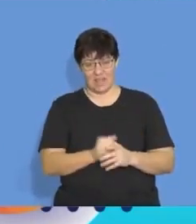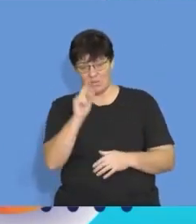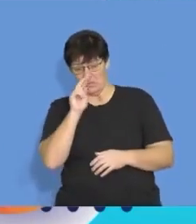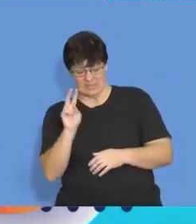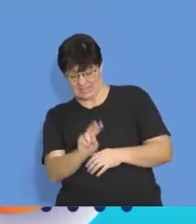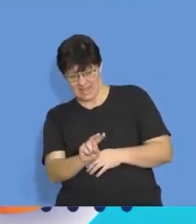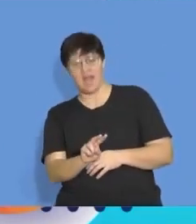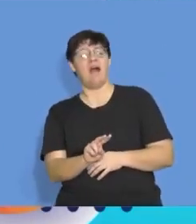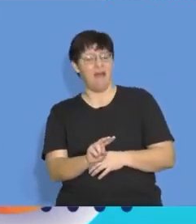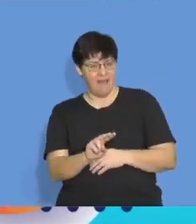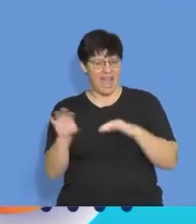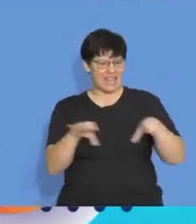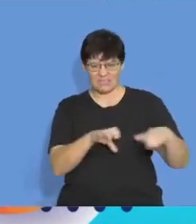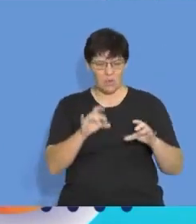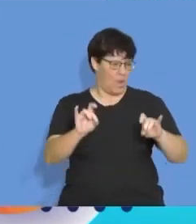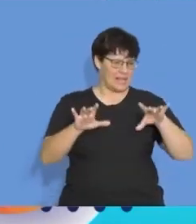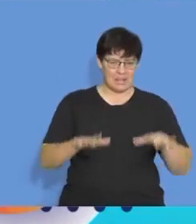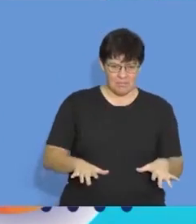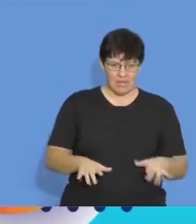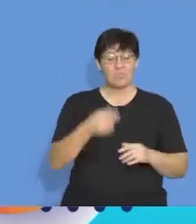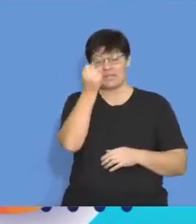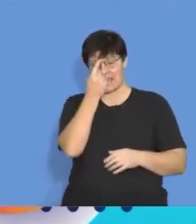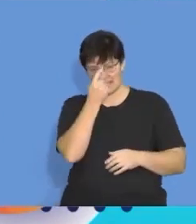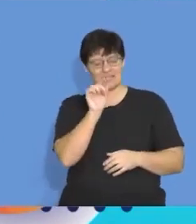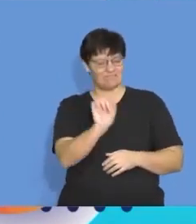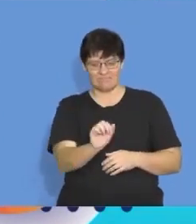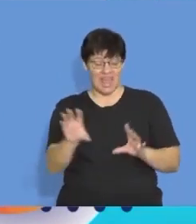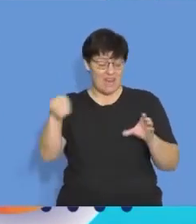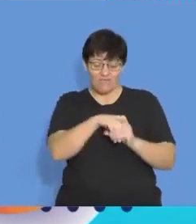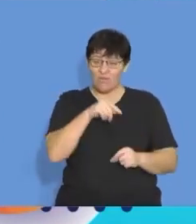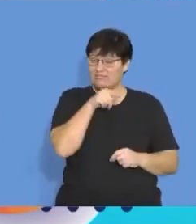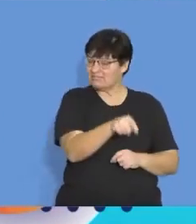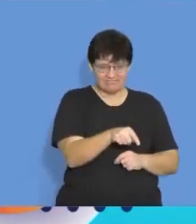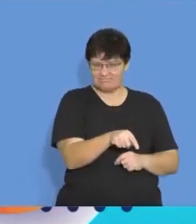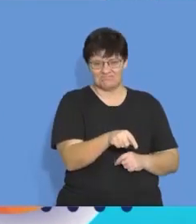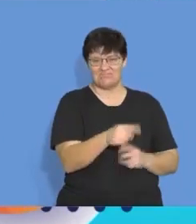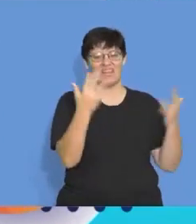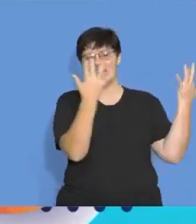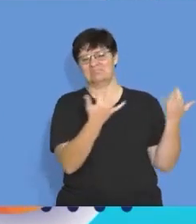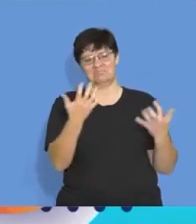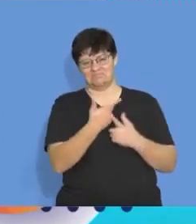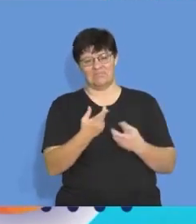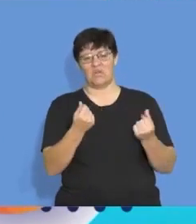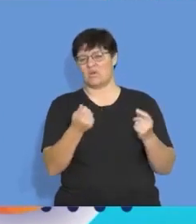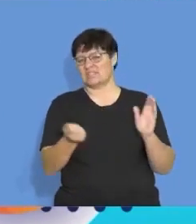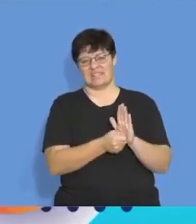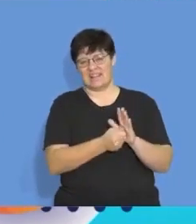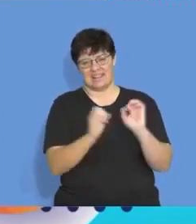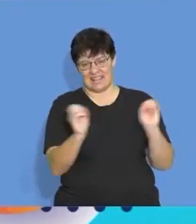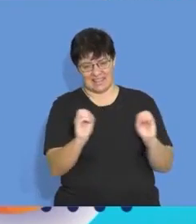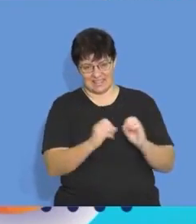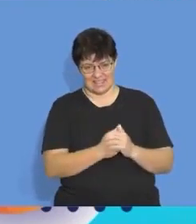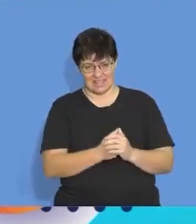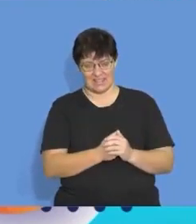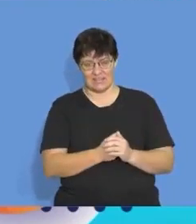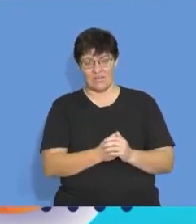an activity, in an exam, understand it has nothing to do with the calculation of my cost of sales and will therefore only